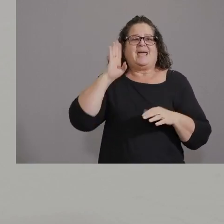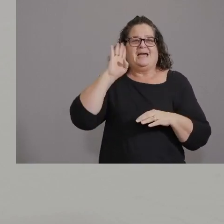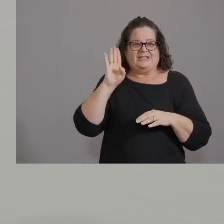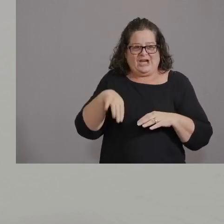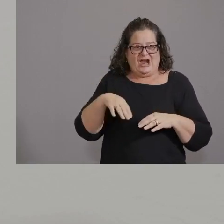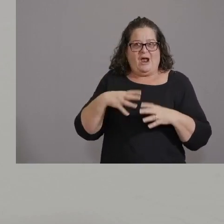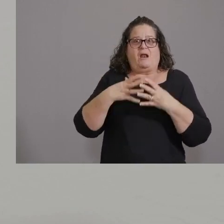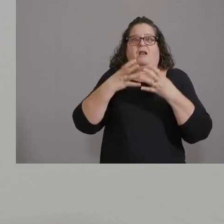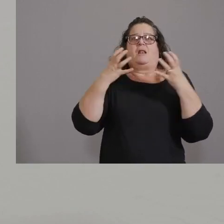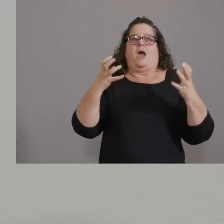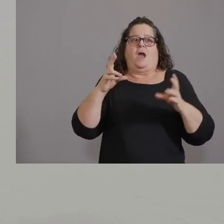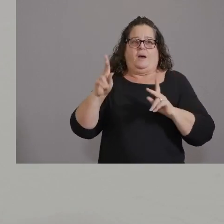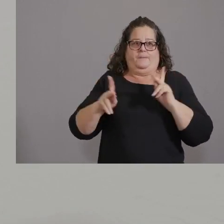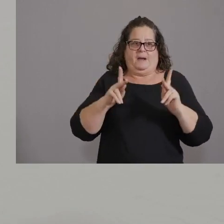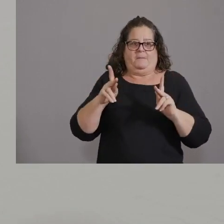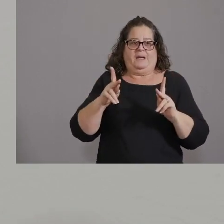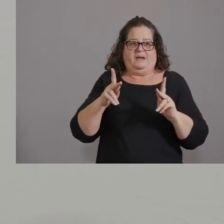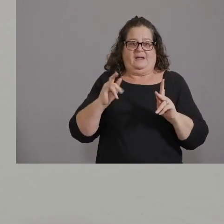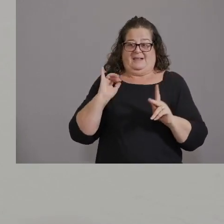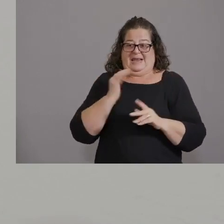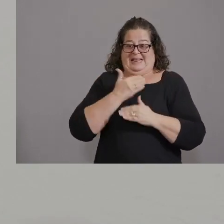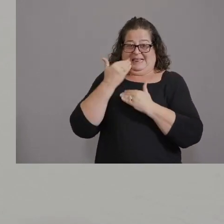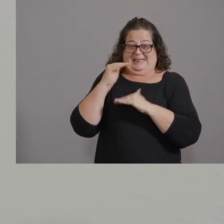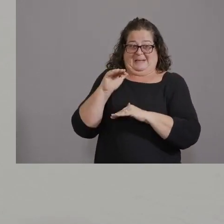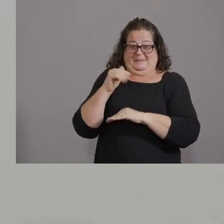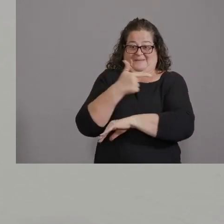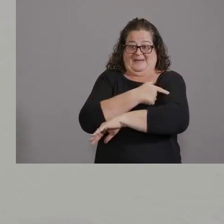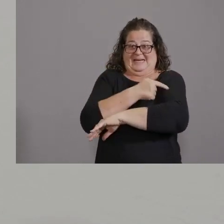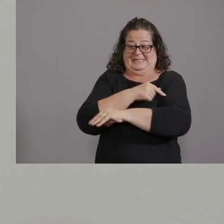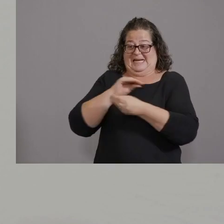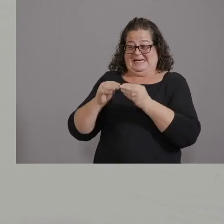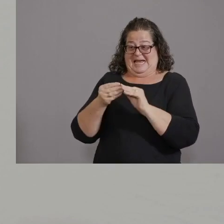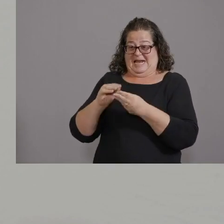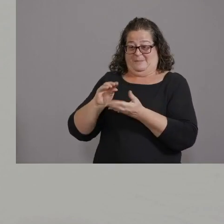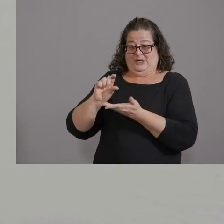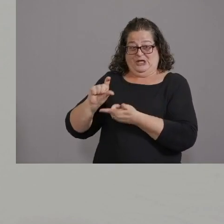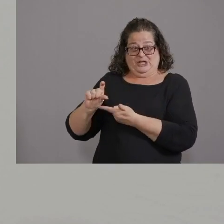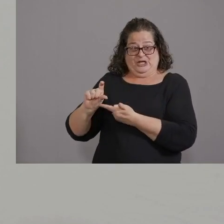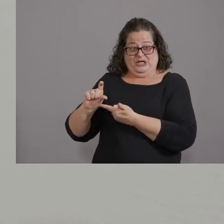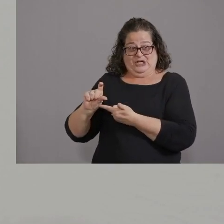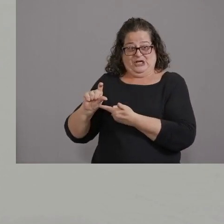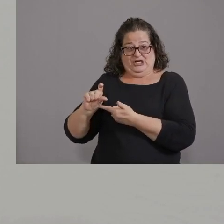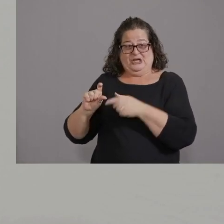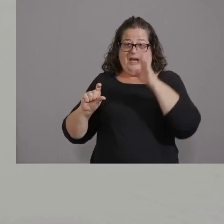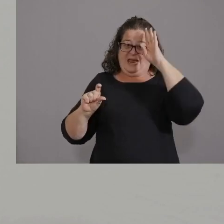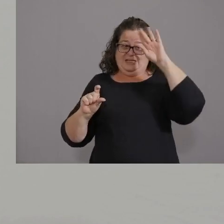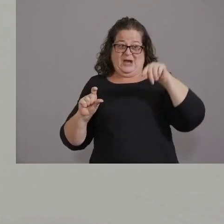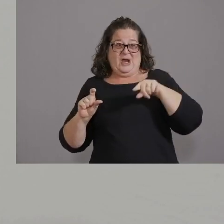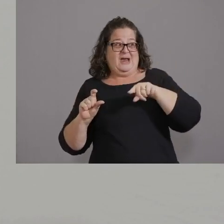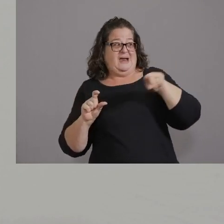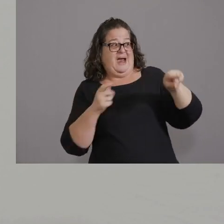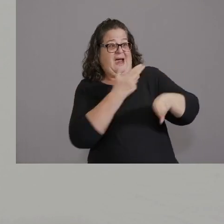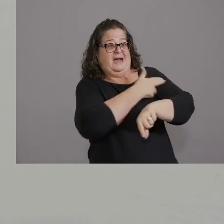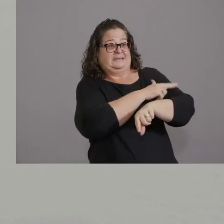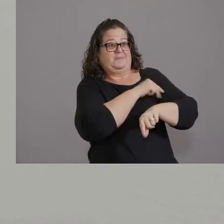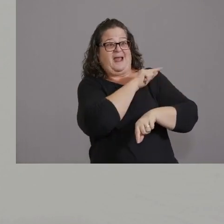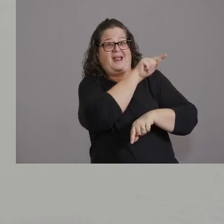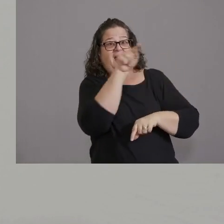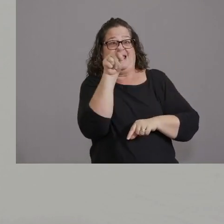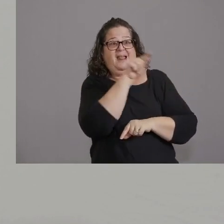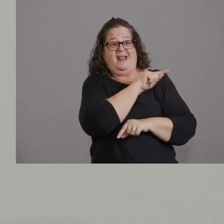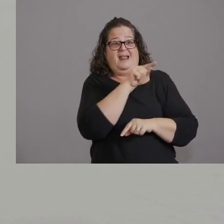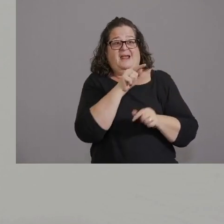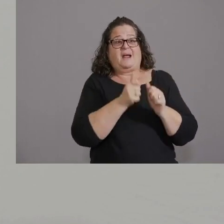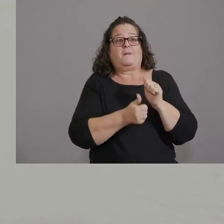vaccine resources that we had right now. We do know that the majority of our hospitalizations and the majority of our deaths are in those